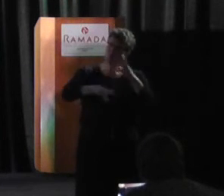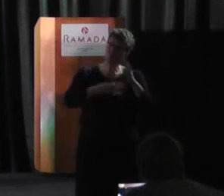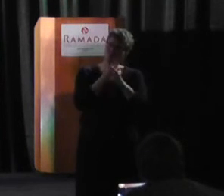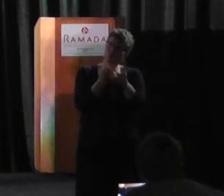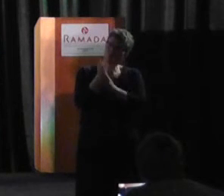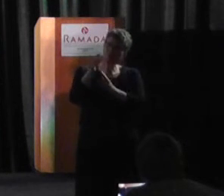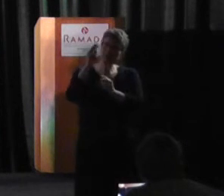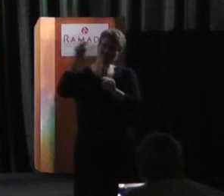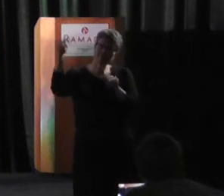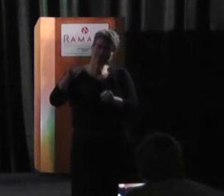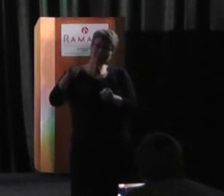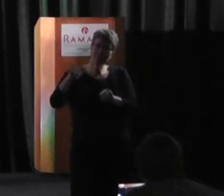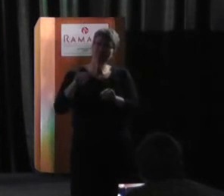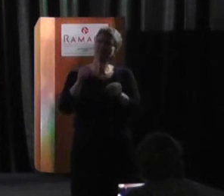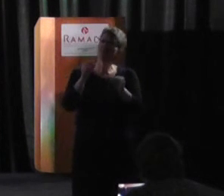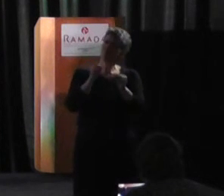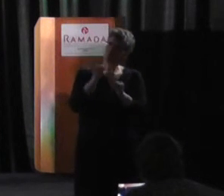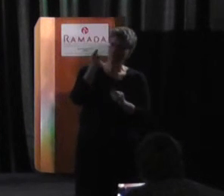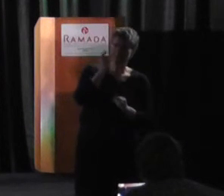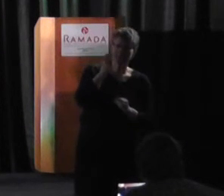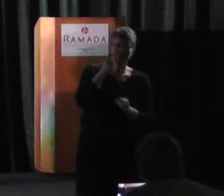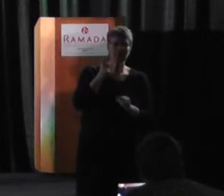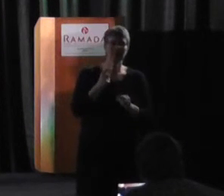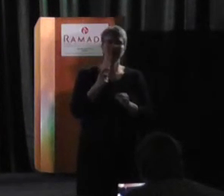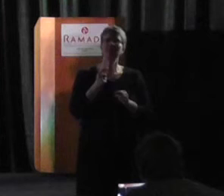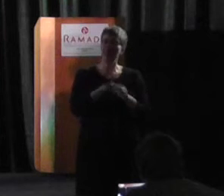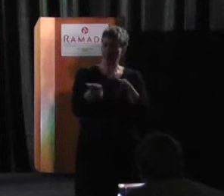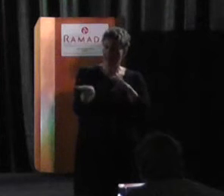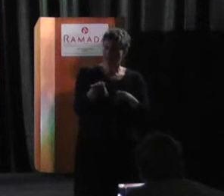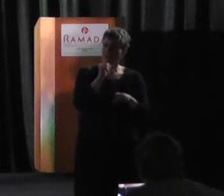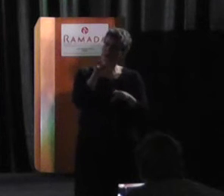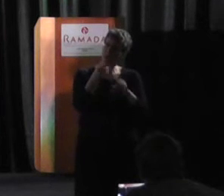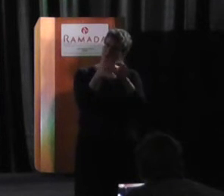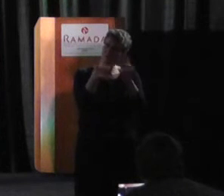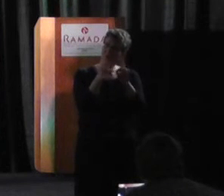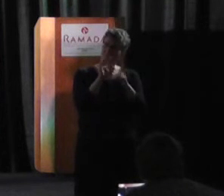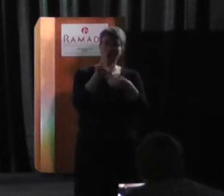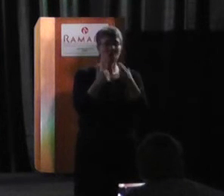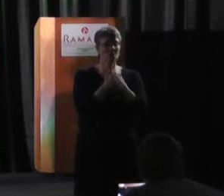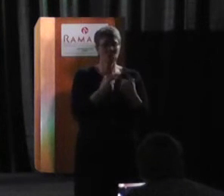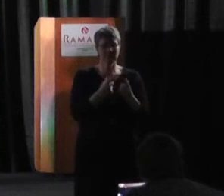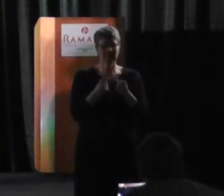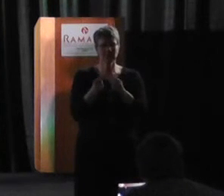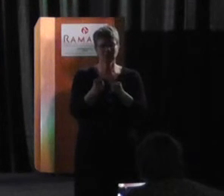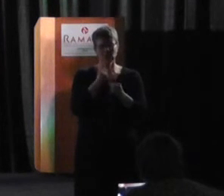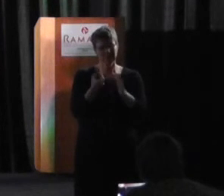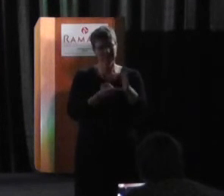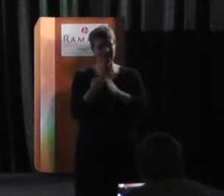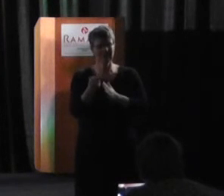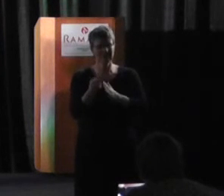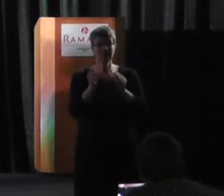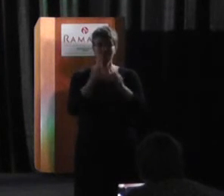more compassion. All of their actions and words come from a genuine place, and there are more celebrations and